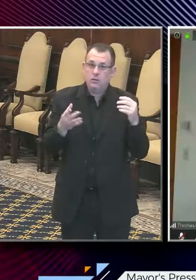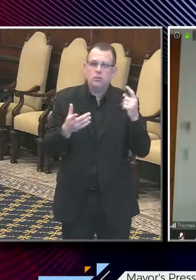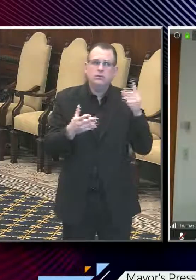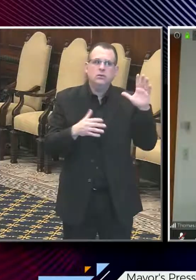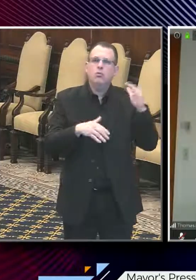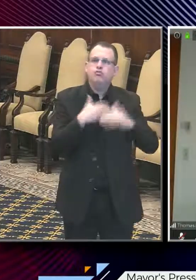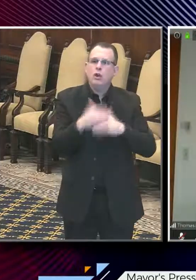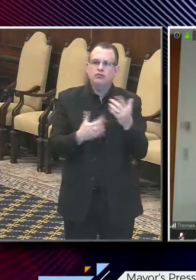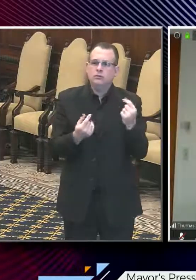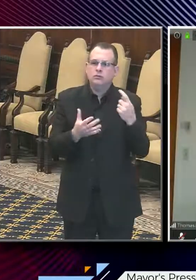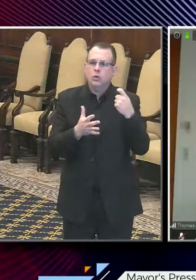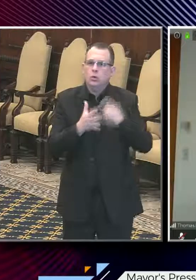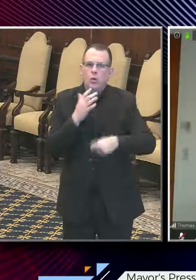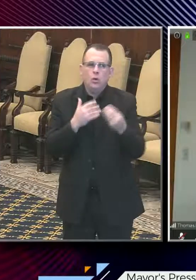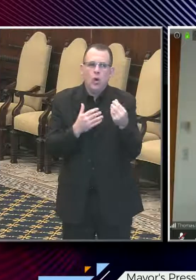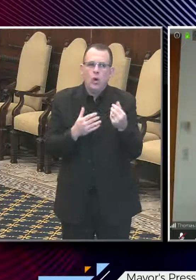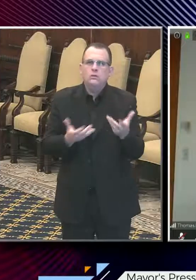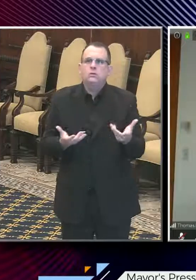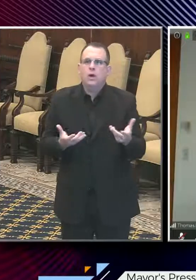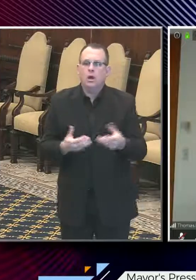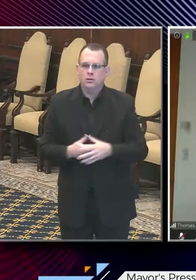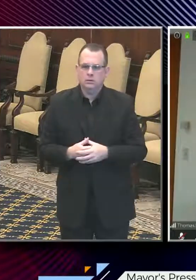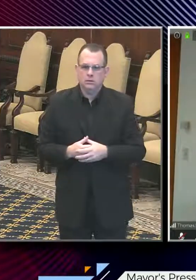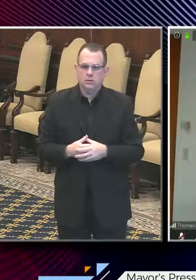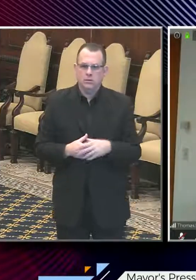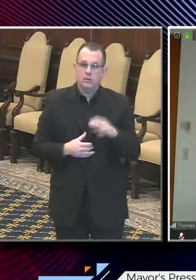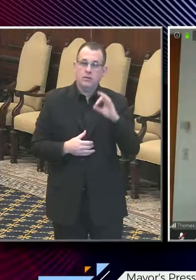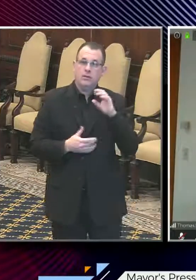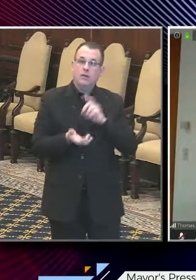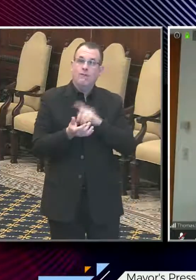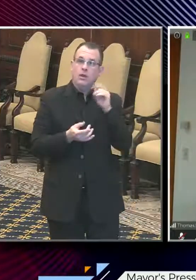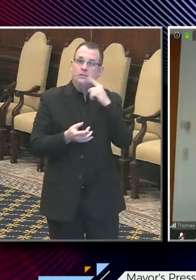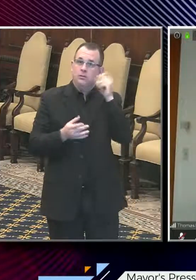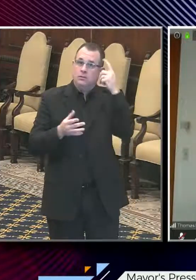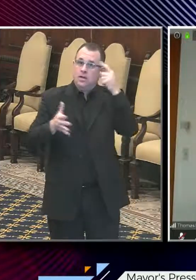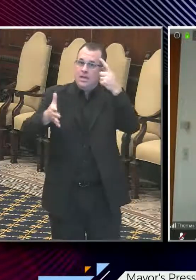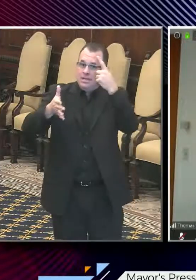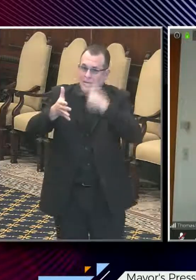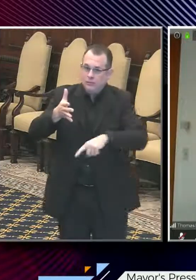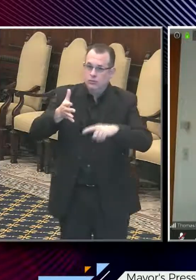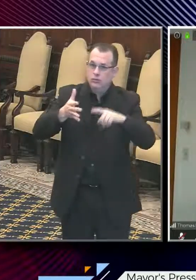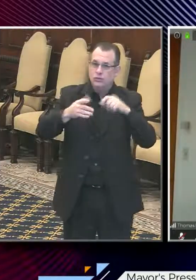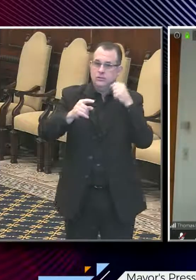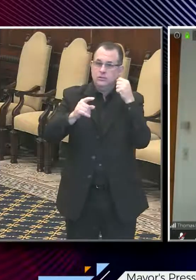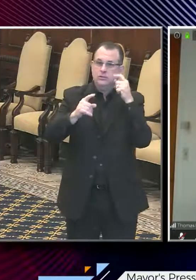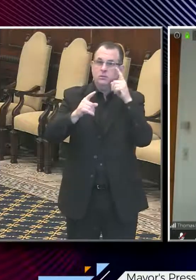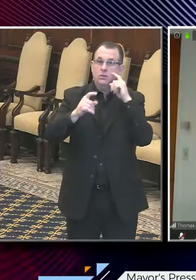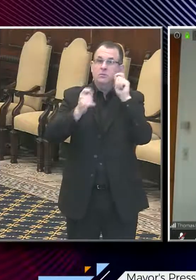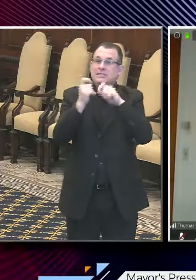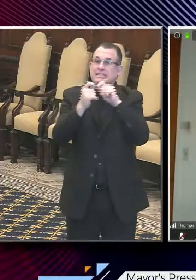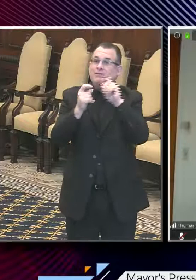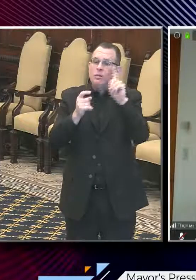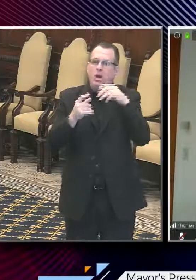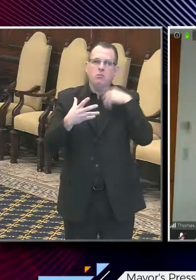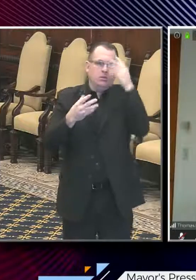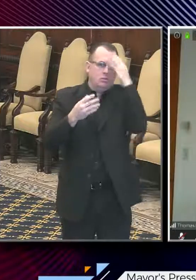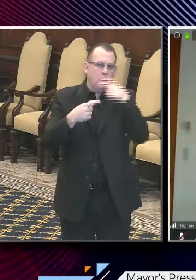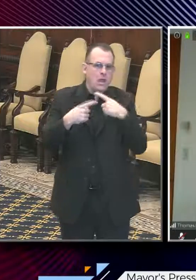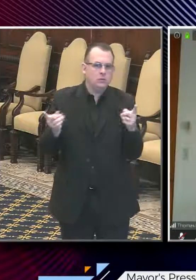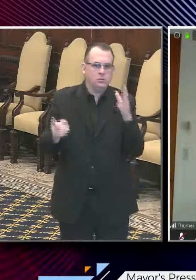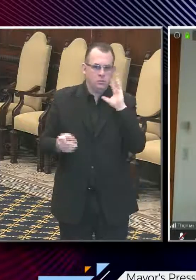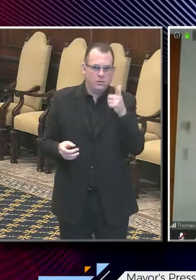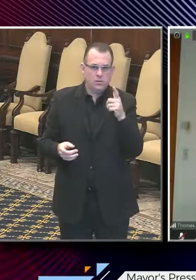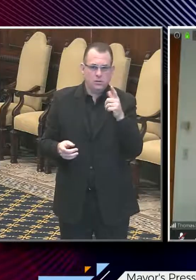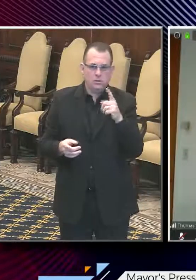So that we hope to announce those sites next week. There will be no cost to the patient, although they're going to be collecting health insurance information